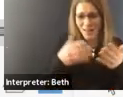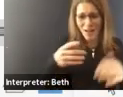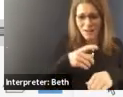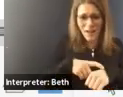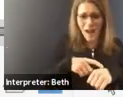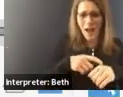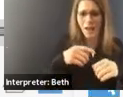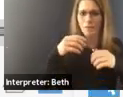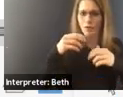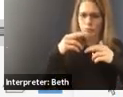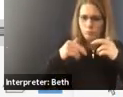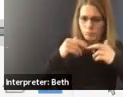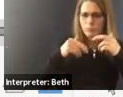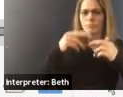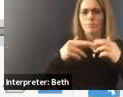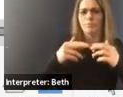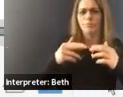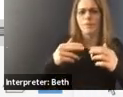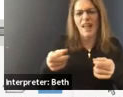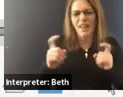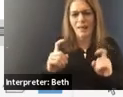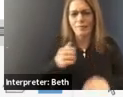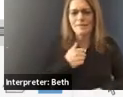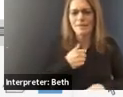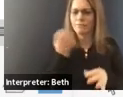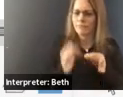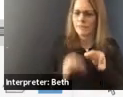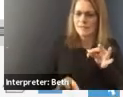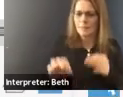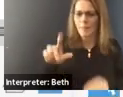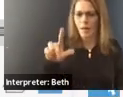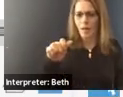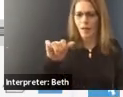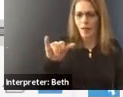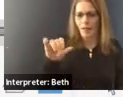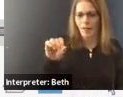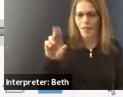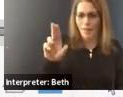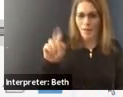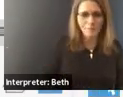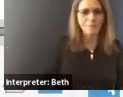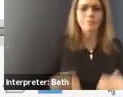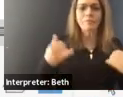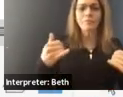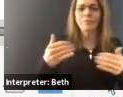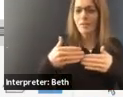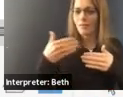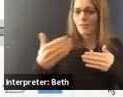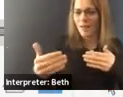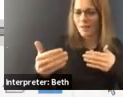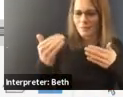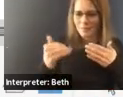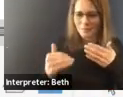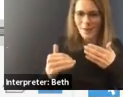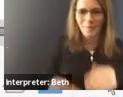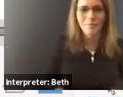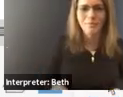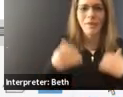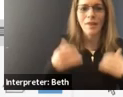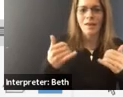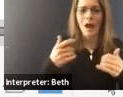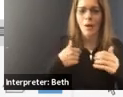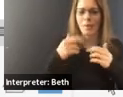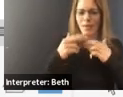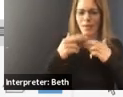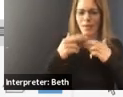a simple layout. All right. Let's go a step further and build the top of this thing so I have some sort of turret.